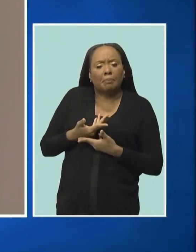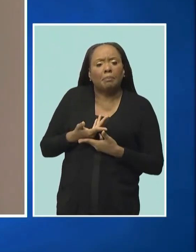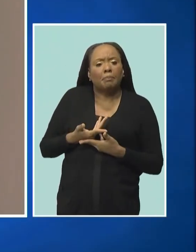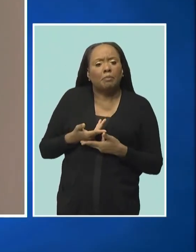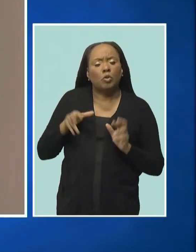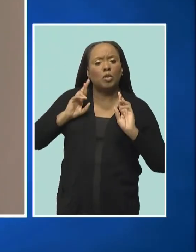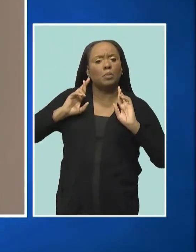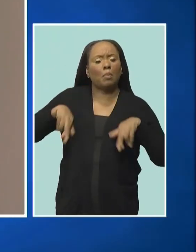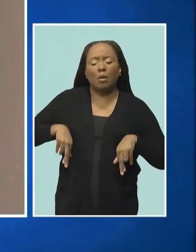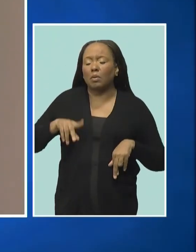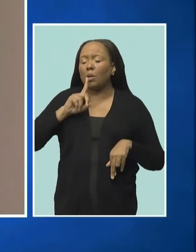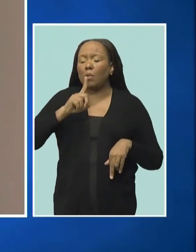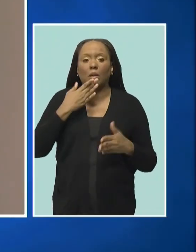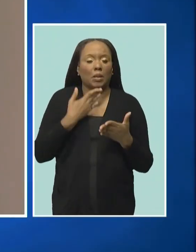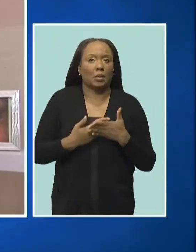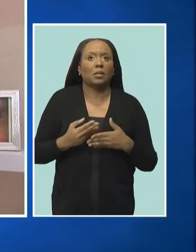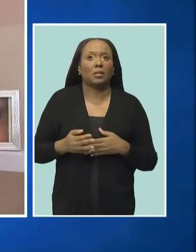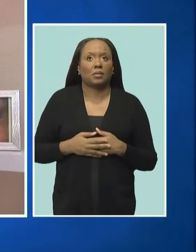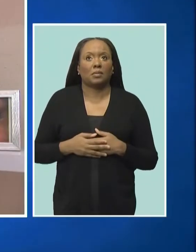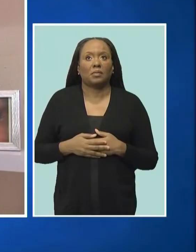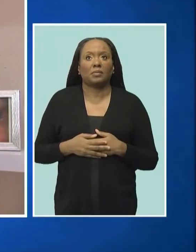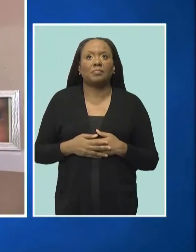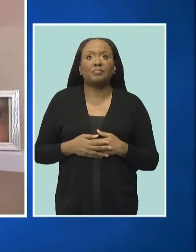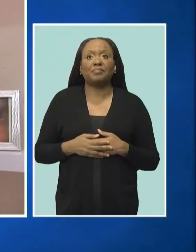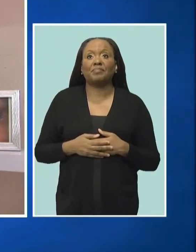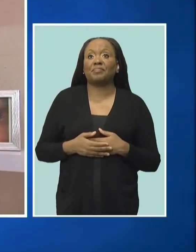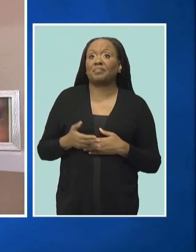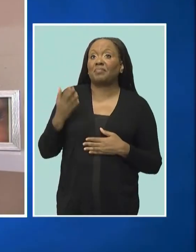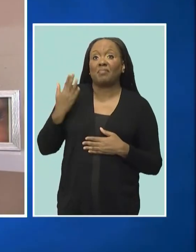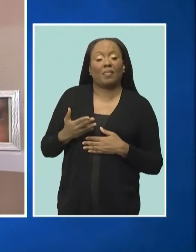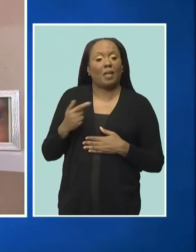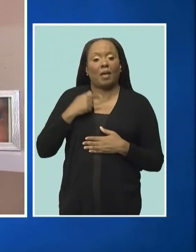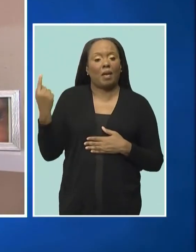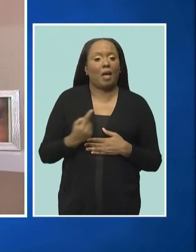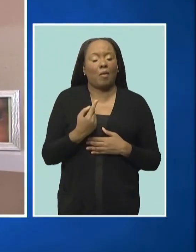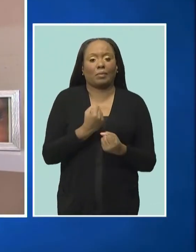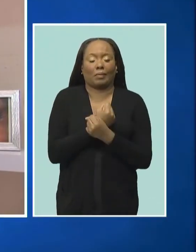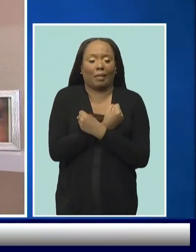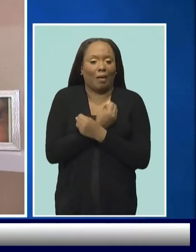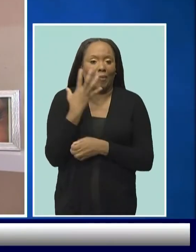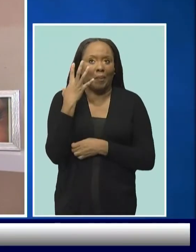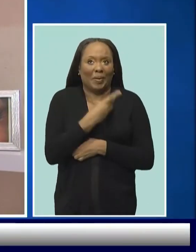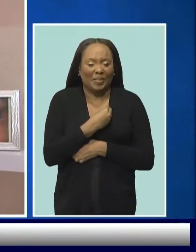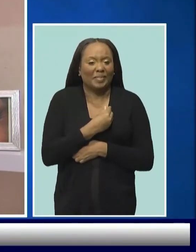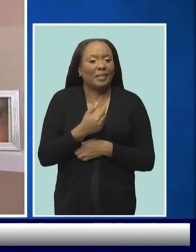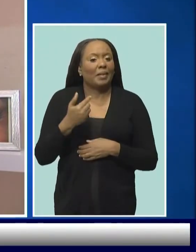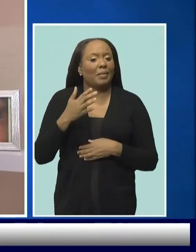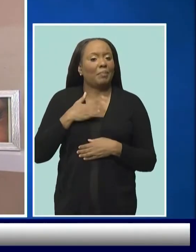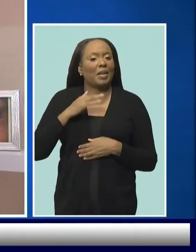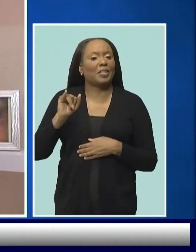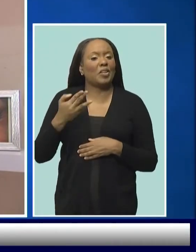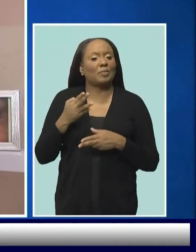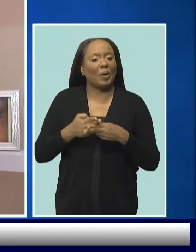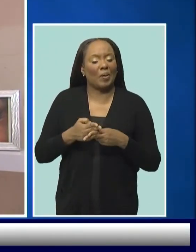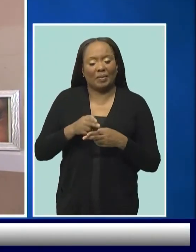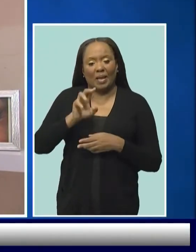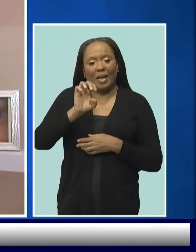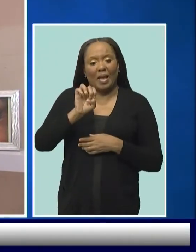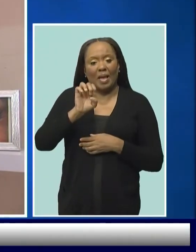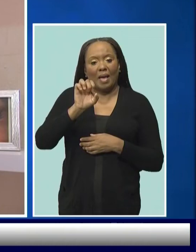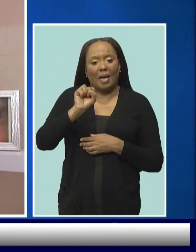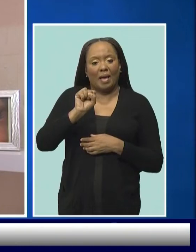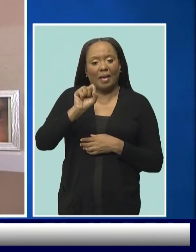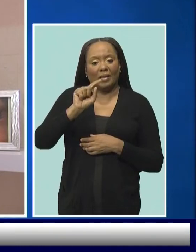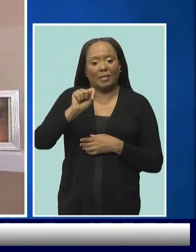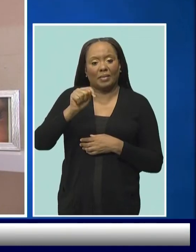from the public has been good. So I've always had a love for beauty, and as an esthetician, I like to be able to create a safe